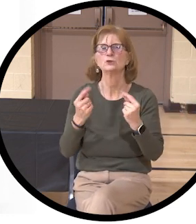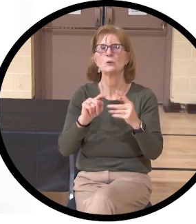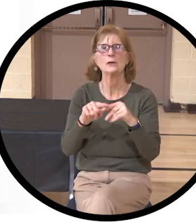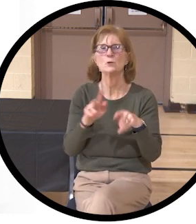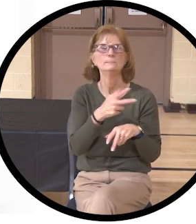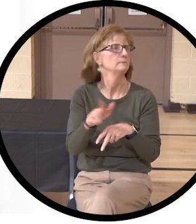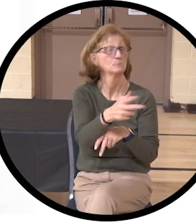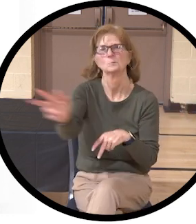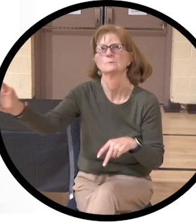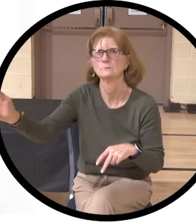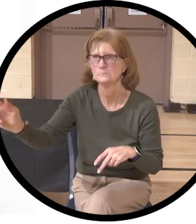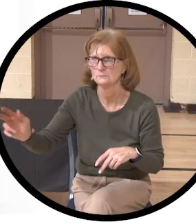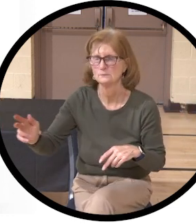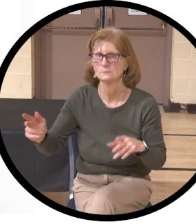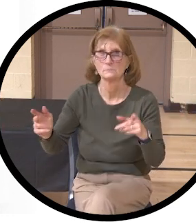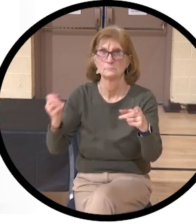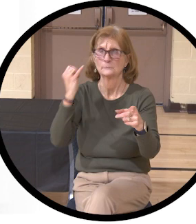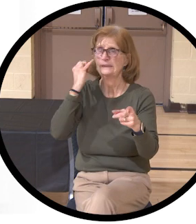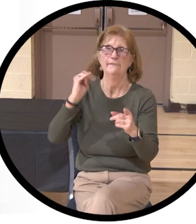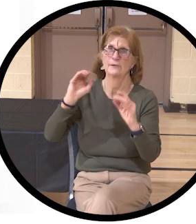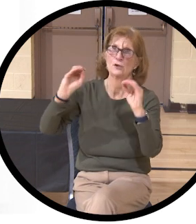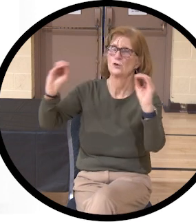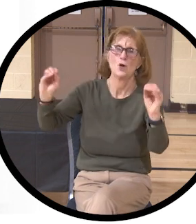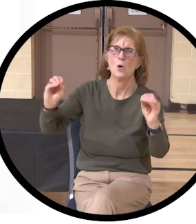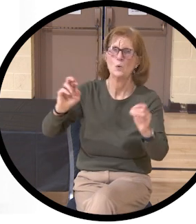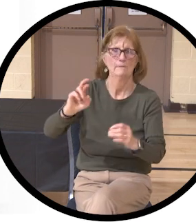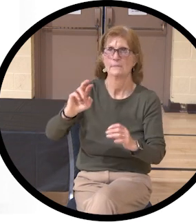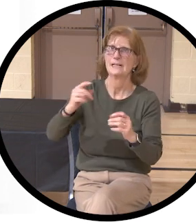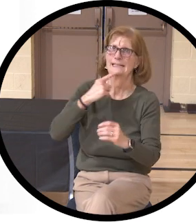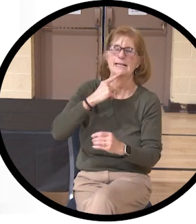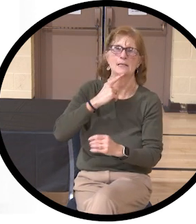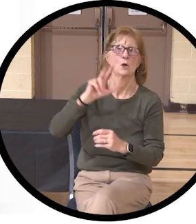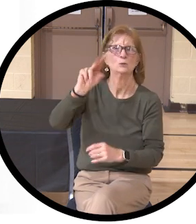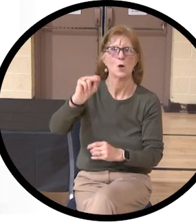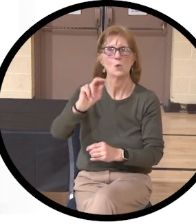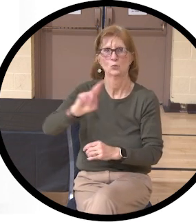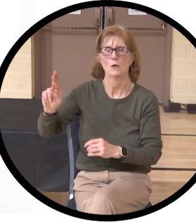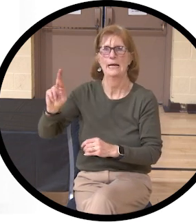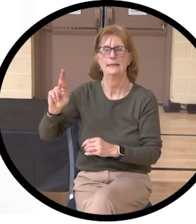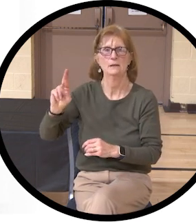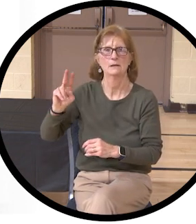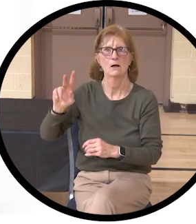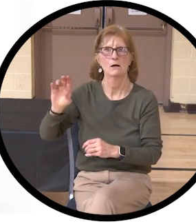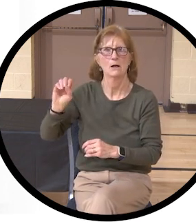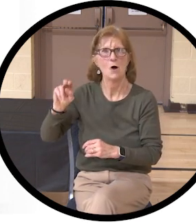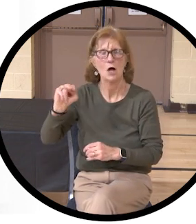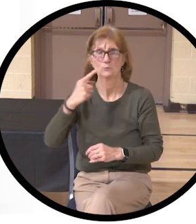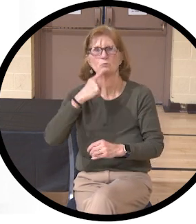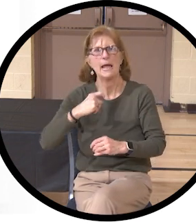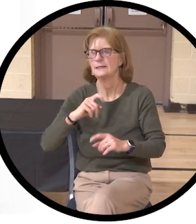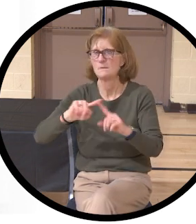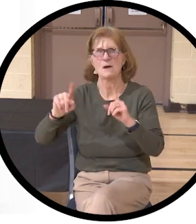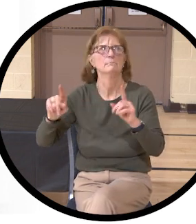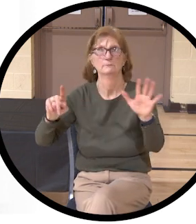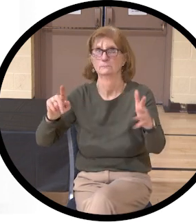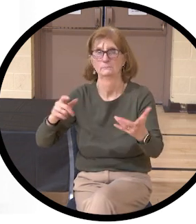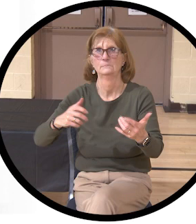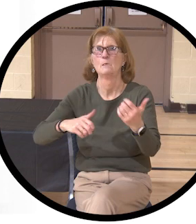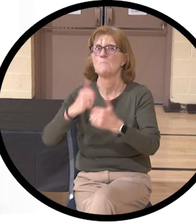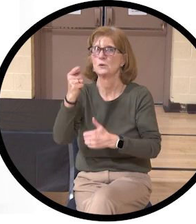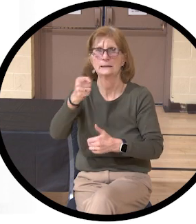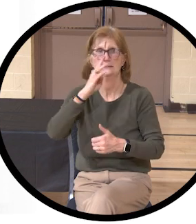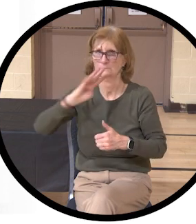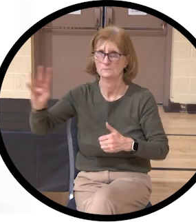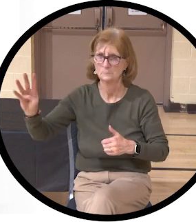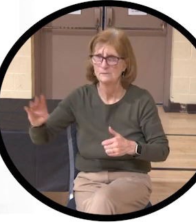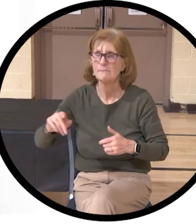have a no right on red sign there that is often ignored, while providing a lot of comfort for the transit users. This is the busiest bus stop